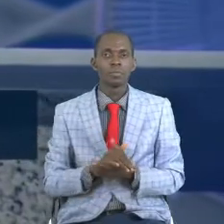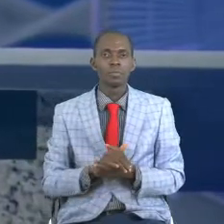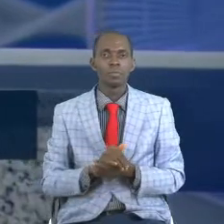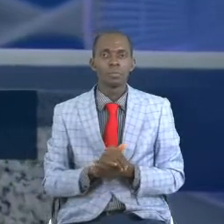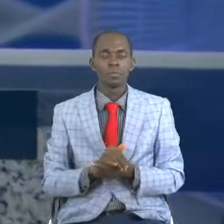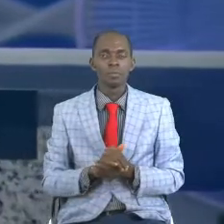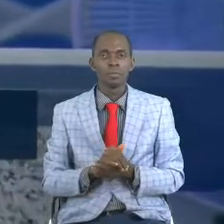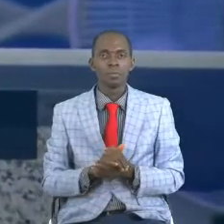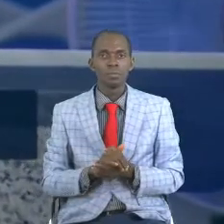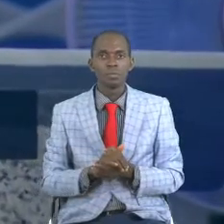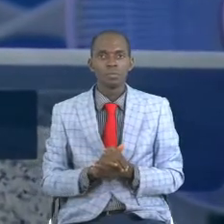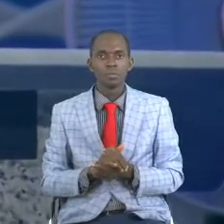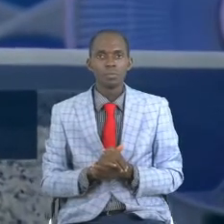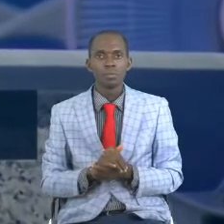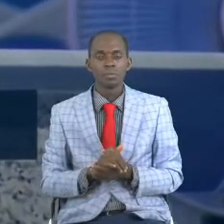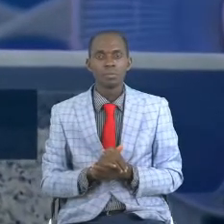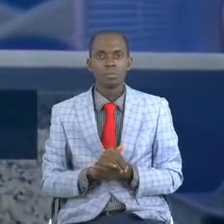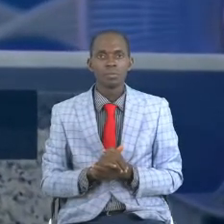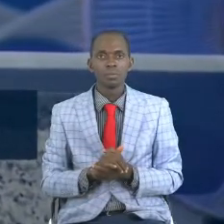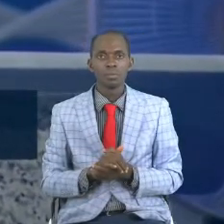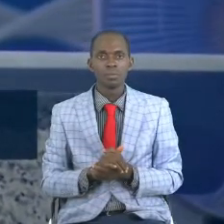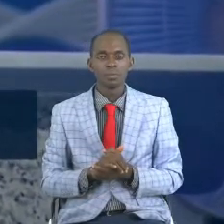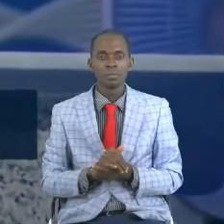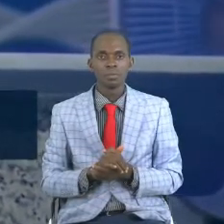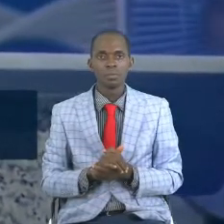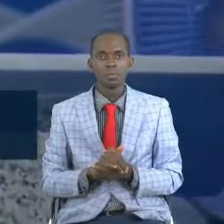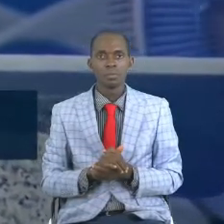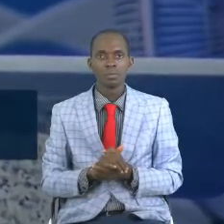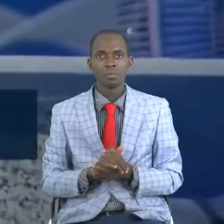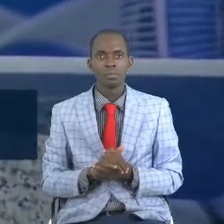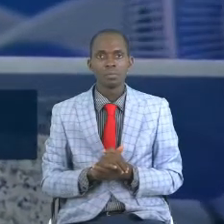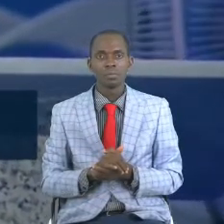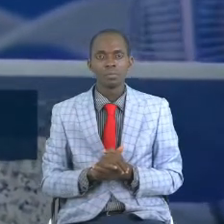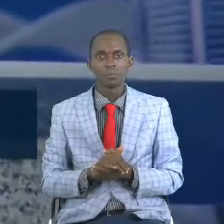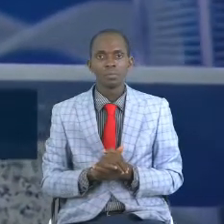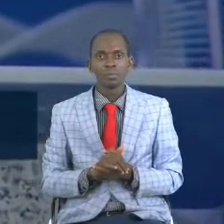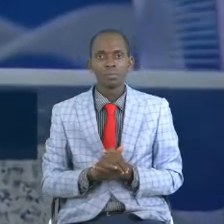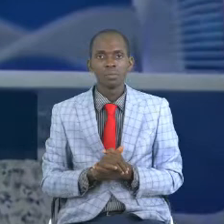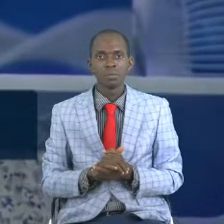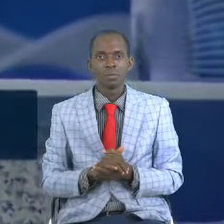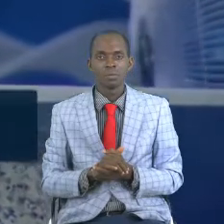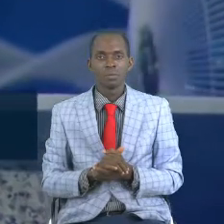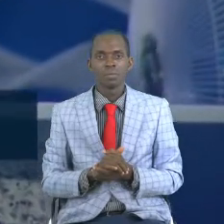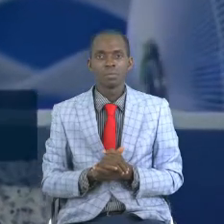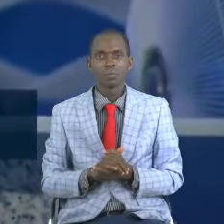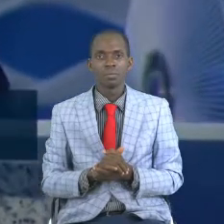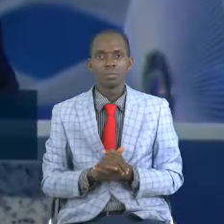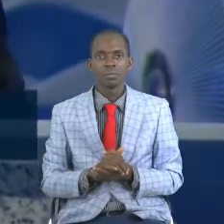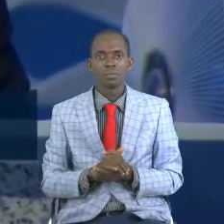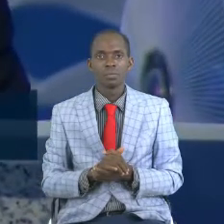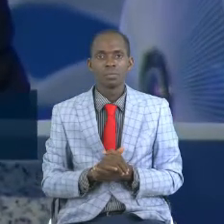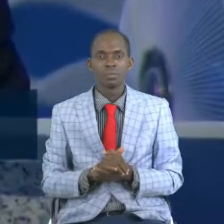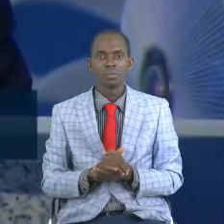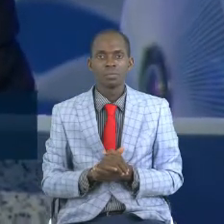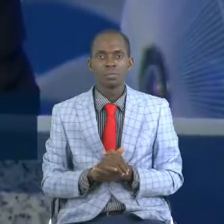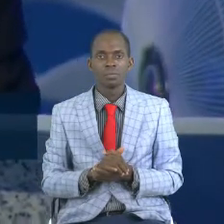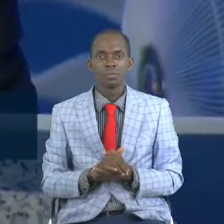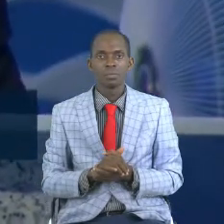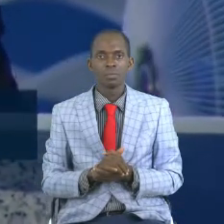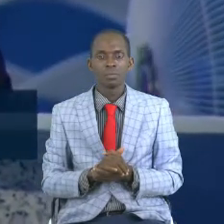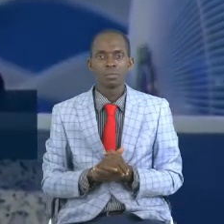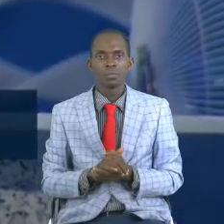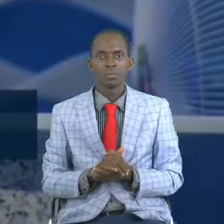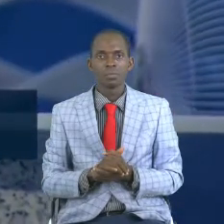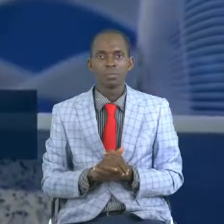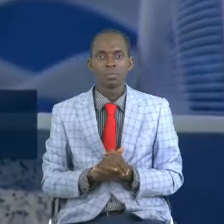hand, come nearer and wave your hand to me. From the middle whole row here, I know there are many people tonight.